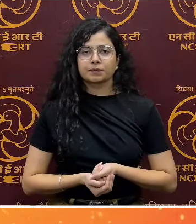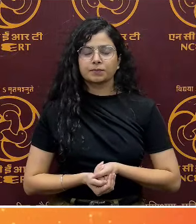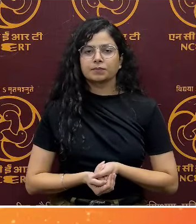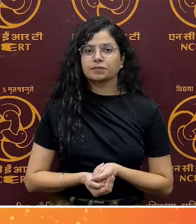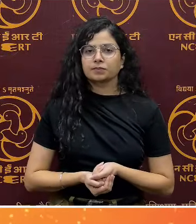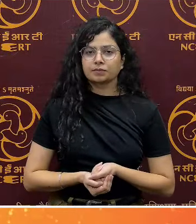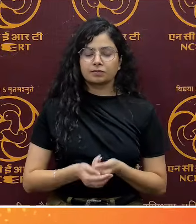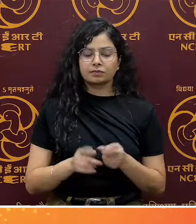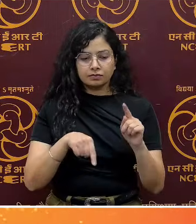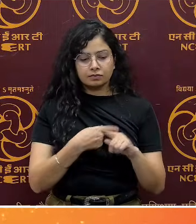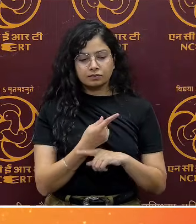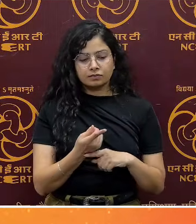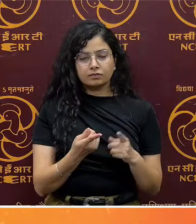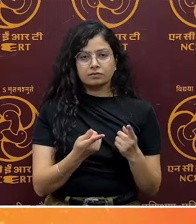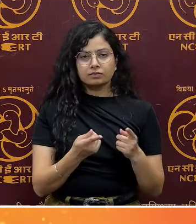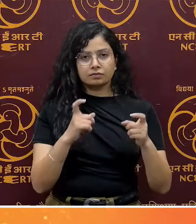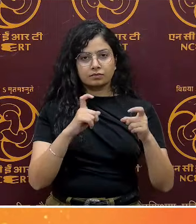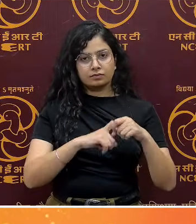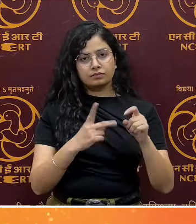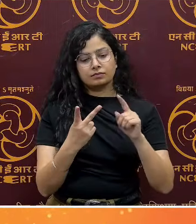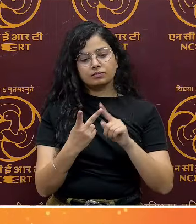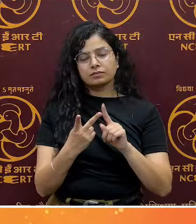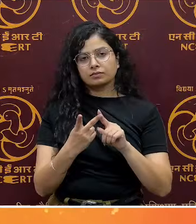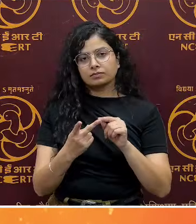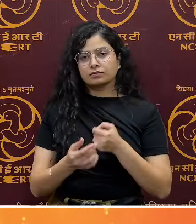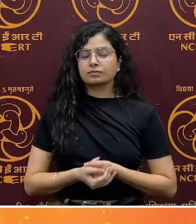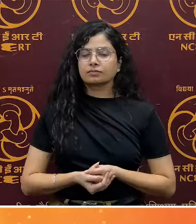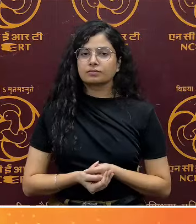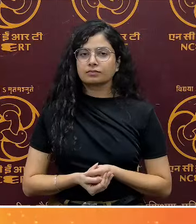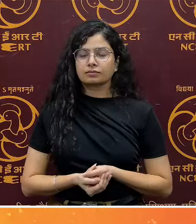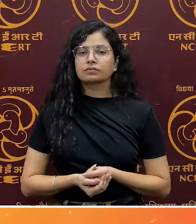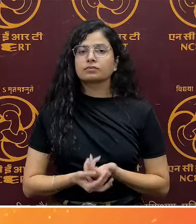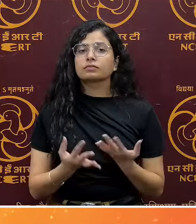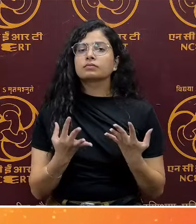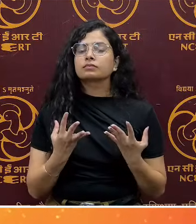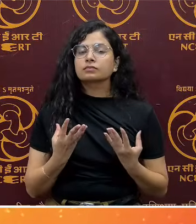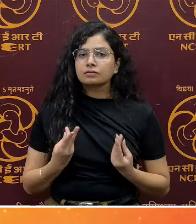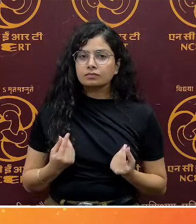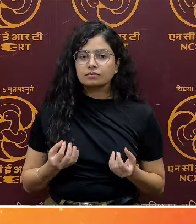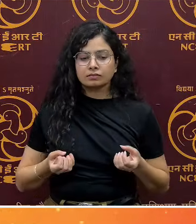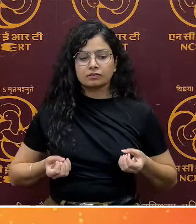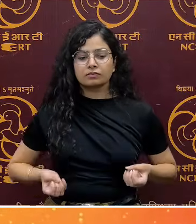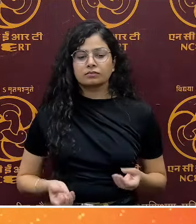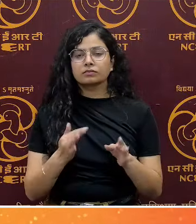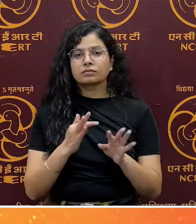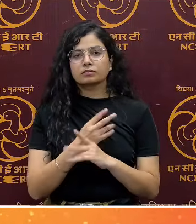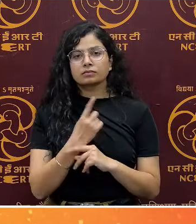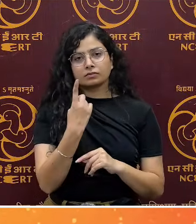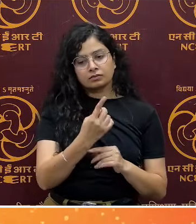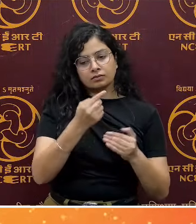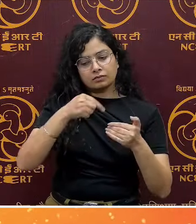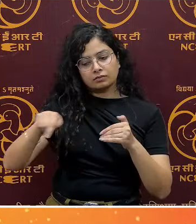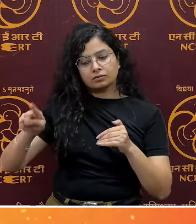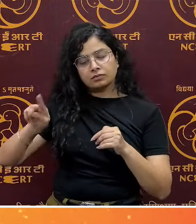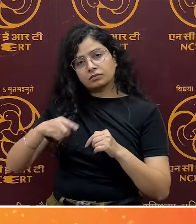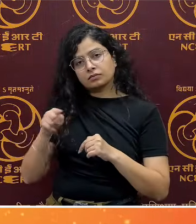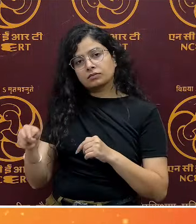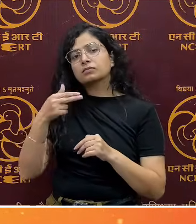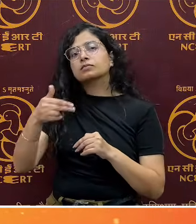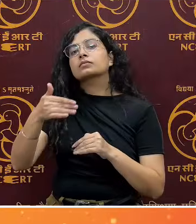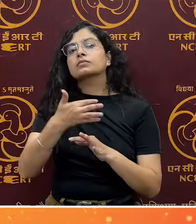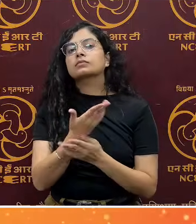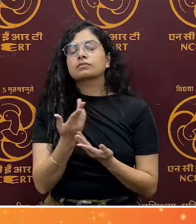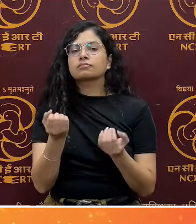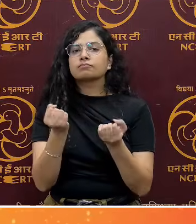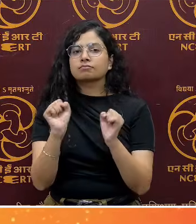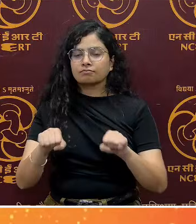click on the next button and go to the next question. Numbers starting from 1 to infinity are called,